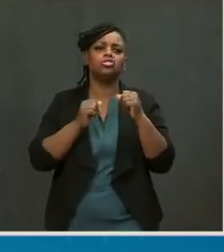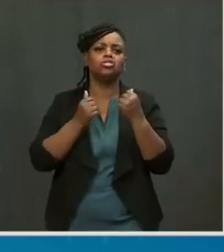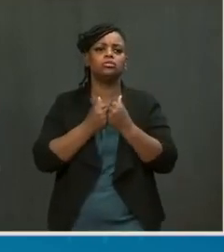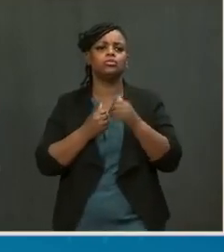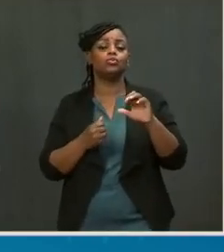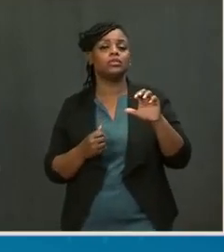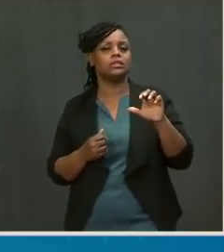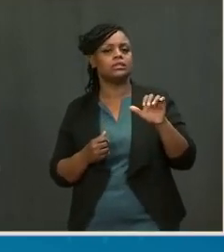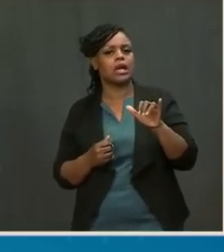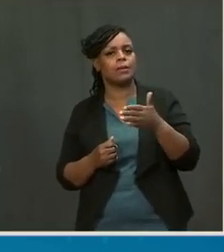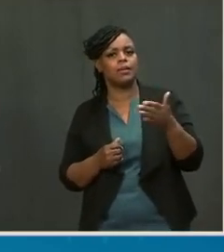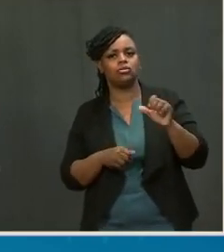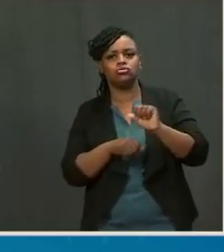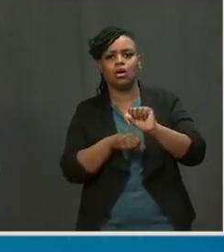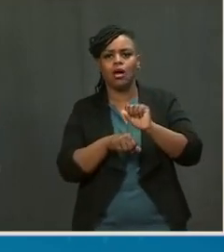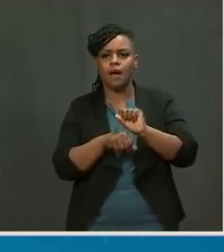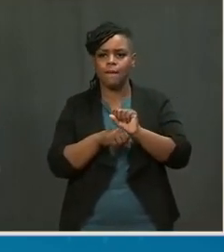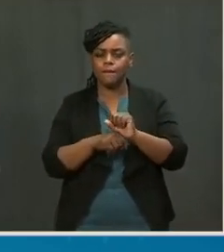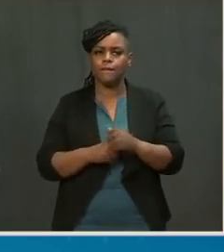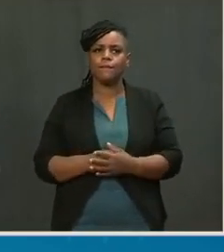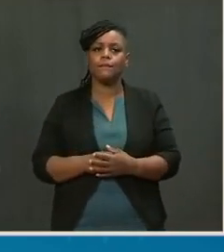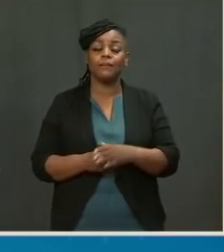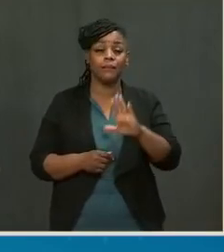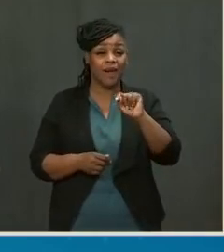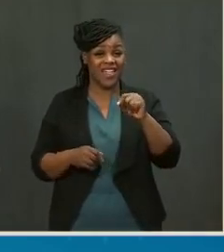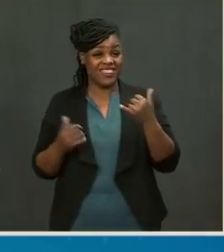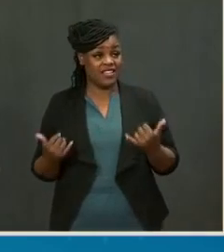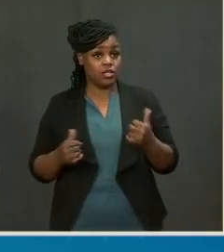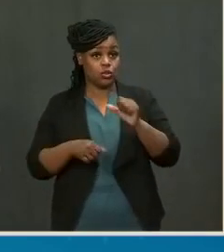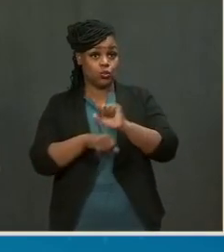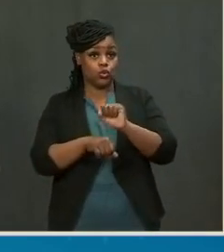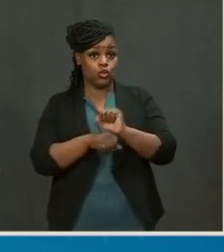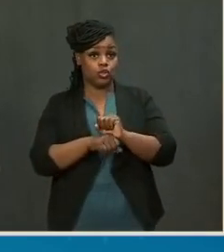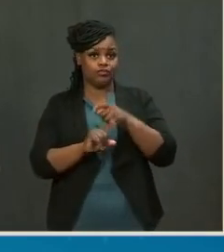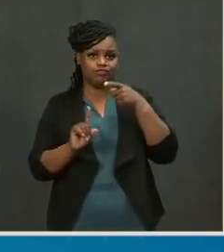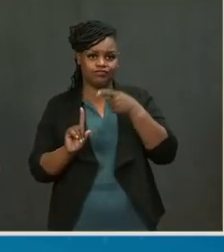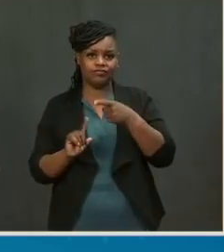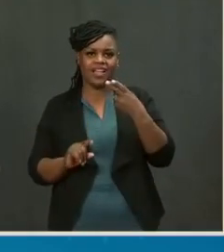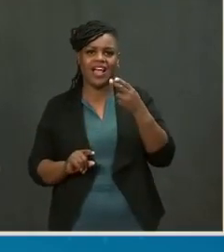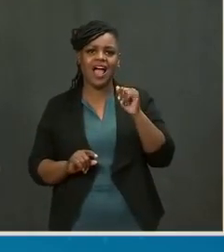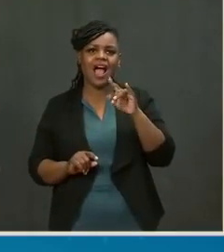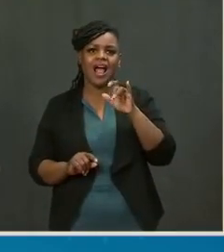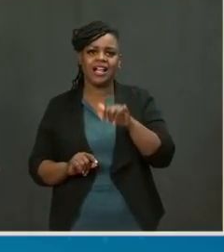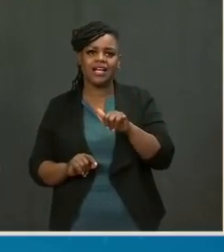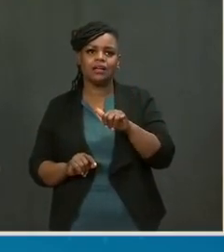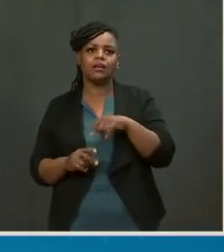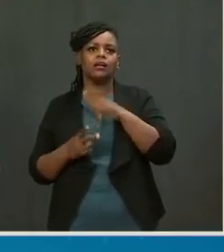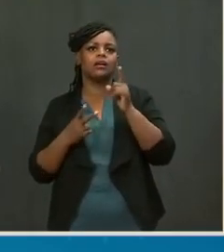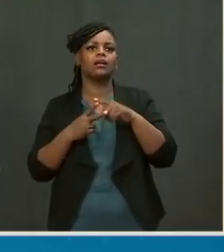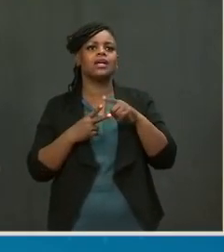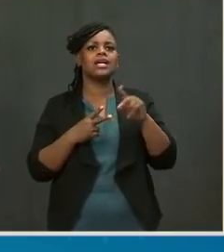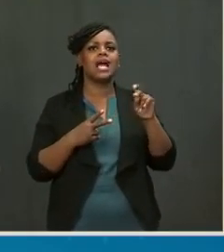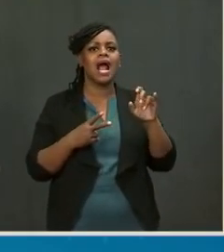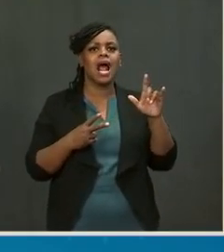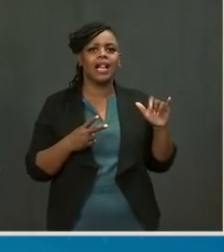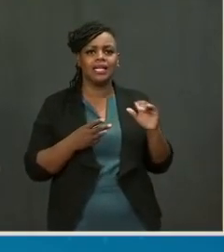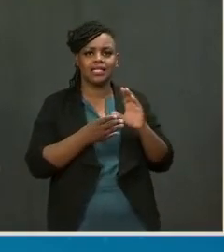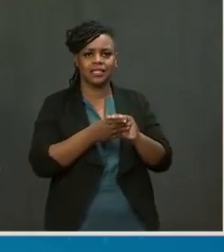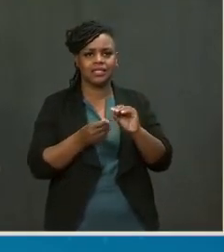here is the work of Haley. It is the work of Kelly, who I was with earlier. There you are, Kelly. It is